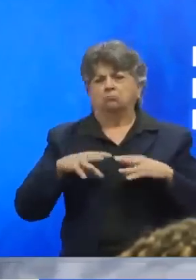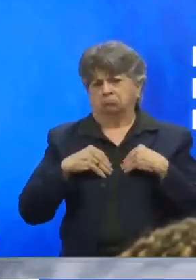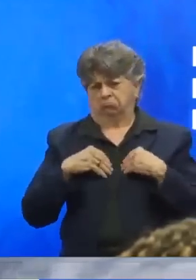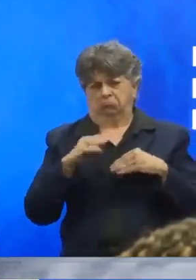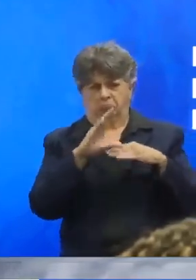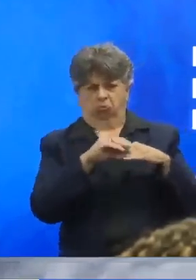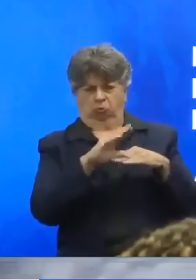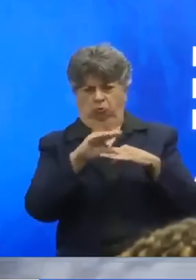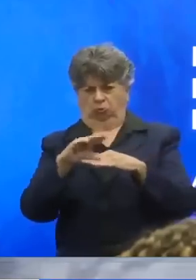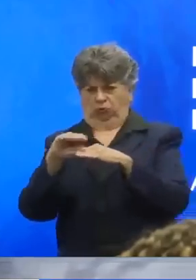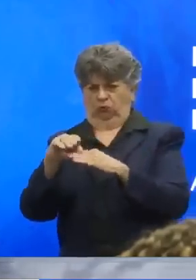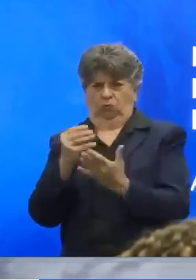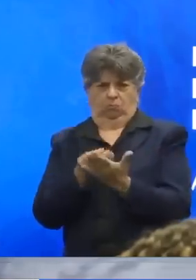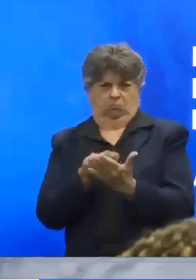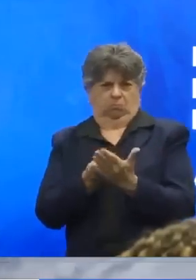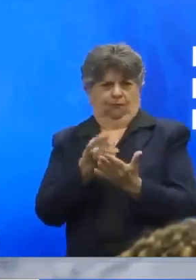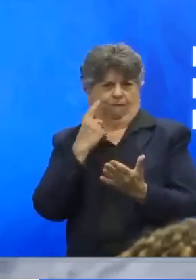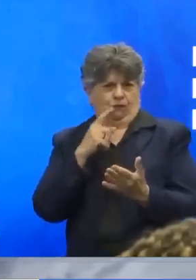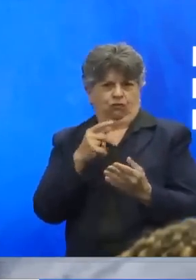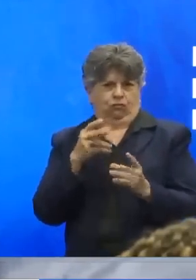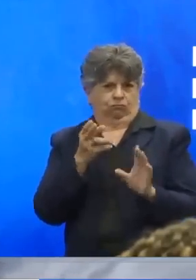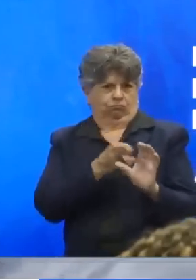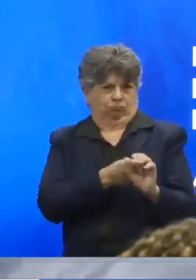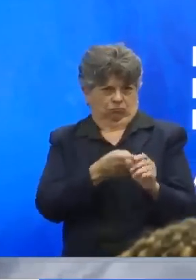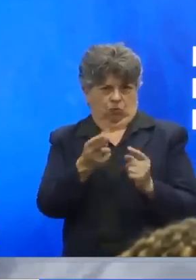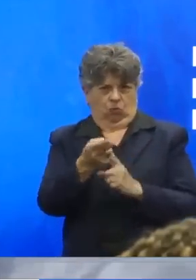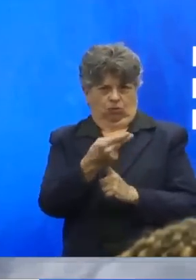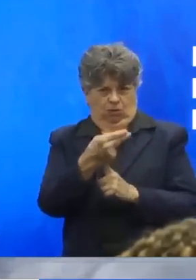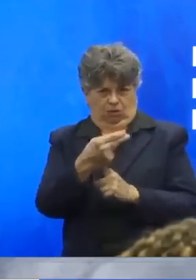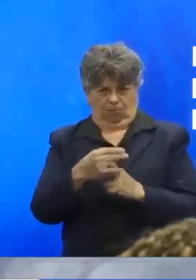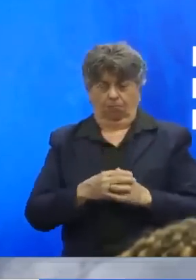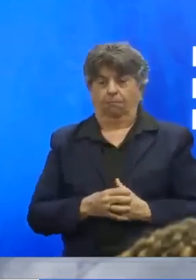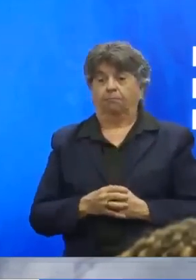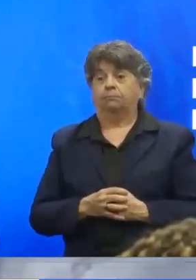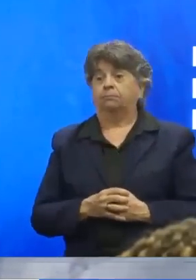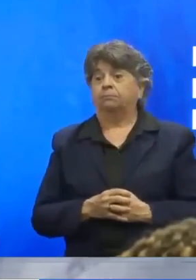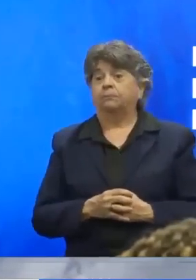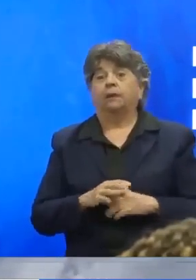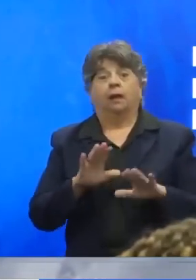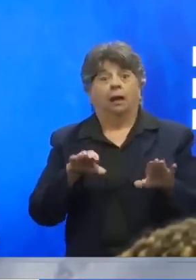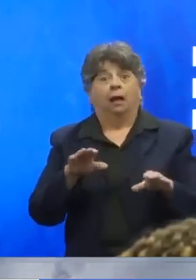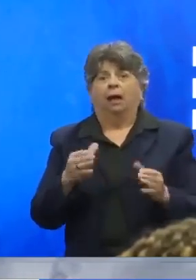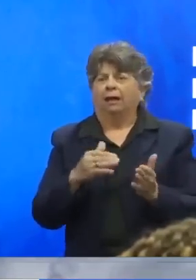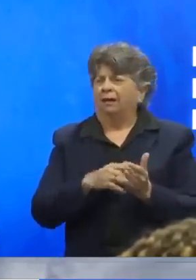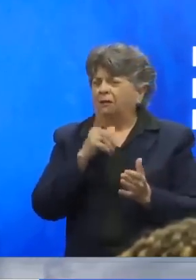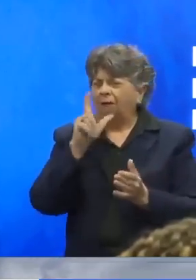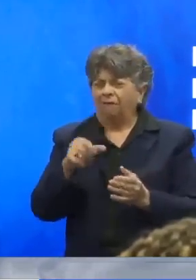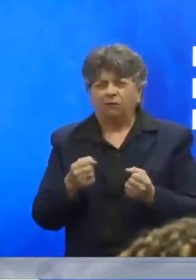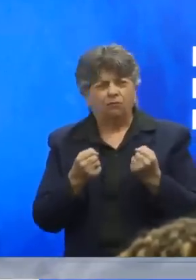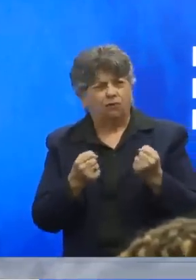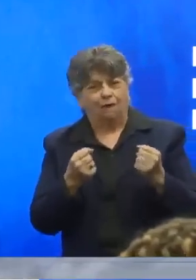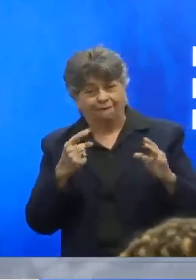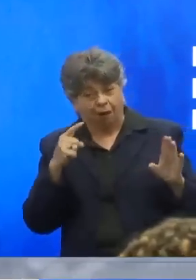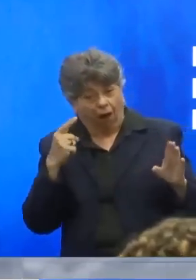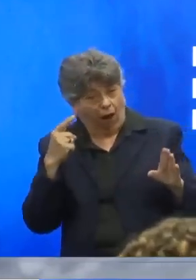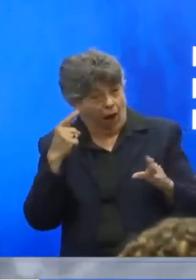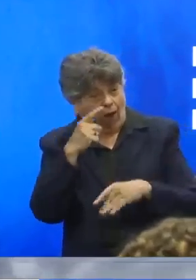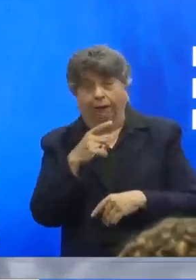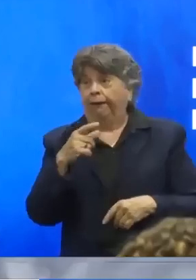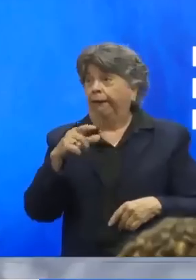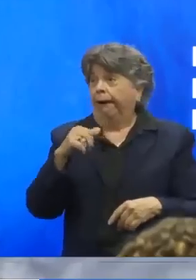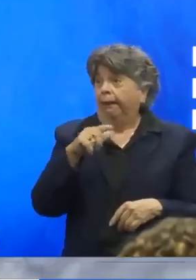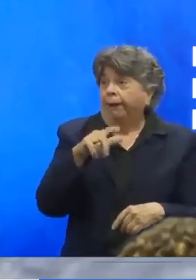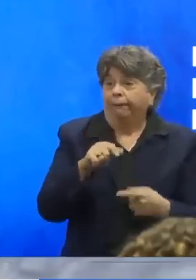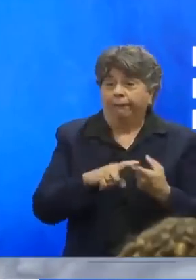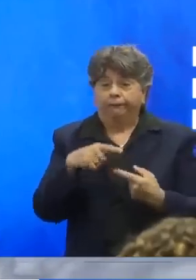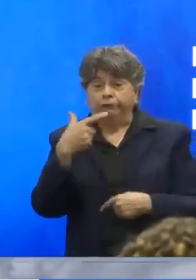the ensuing days. And again, you know, you don't need to go to Alabama or Georgia or Tennessee. You can go somewhere within